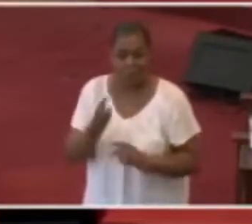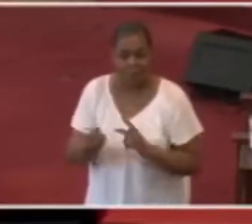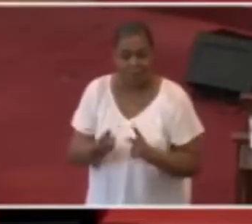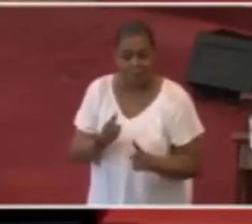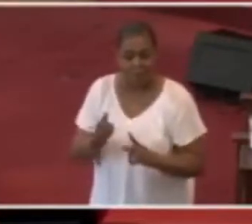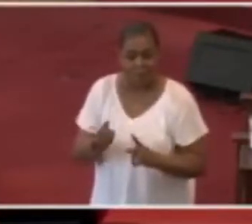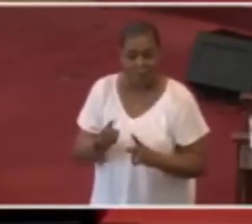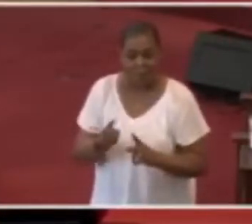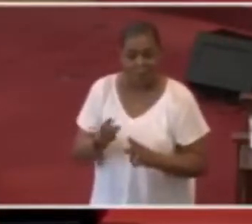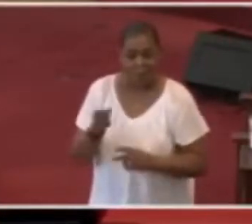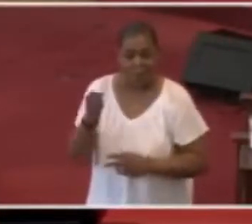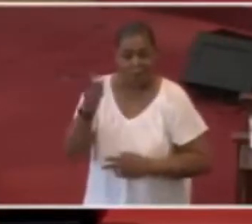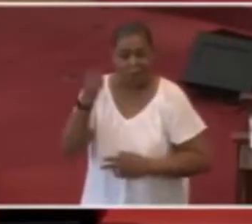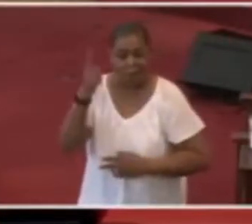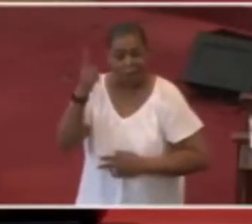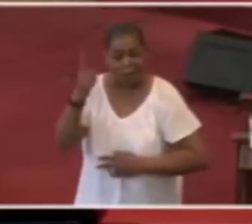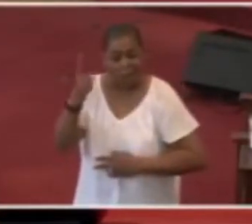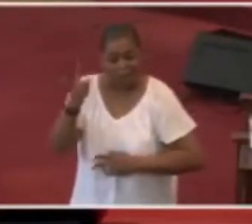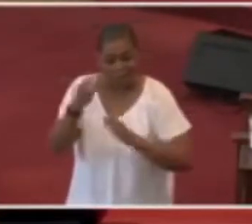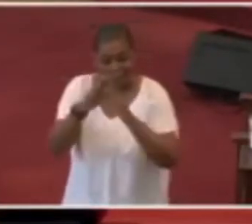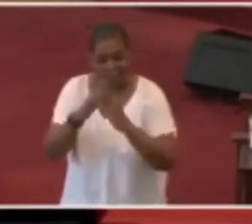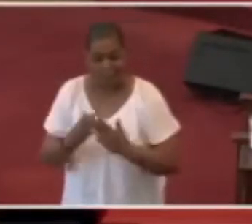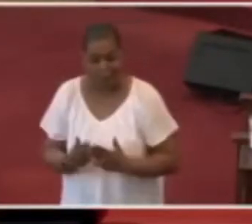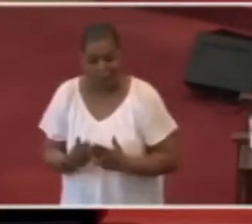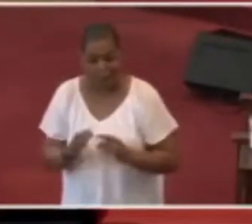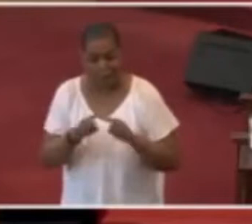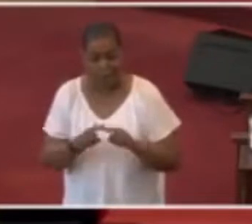interpretation bends towards that aim.